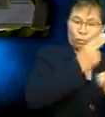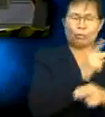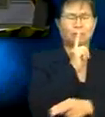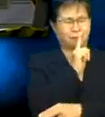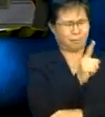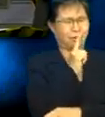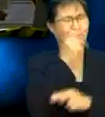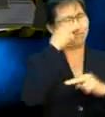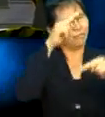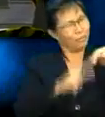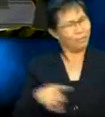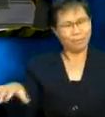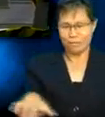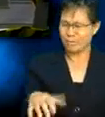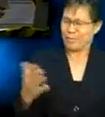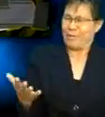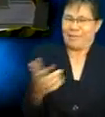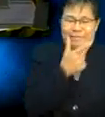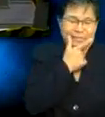really a fun thing to do.